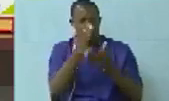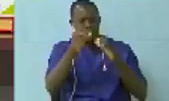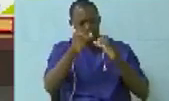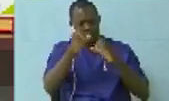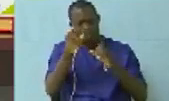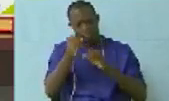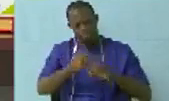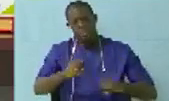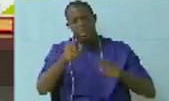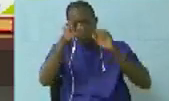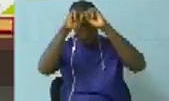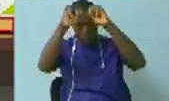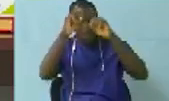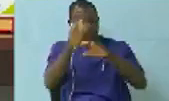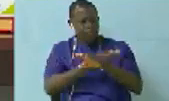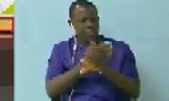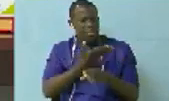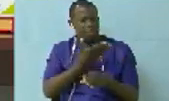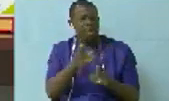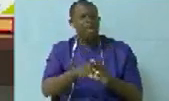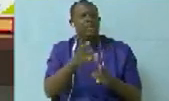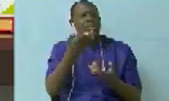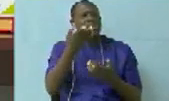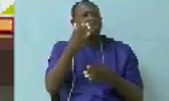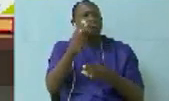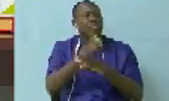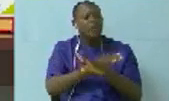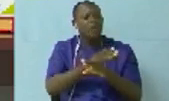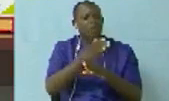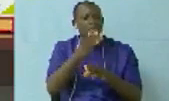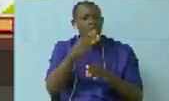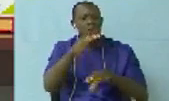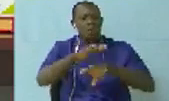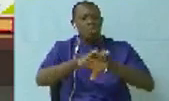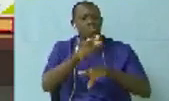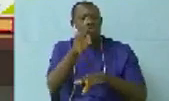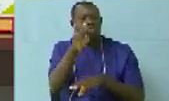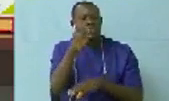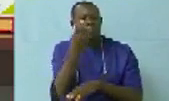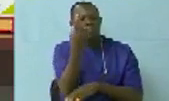That it was on that fateful 21st of March.